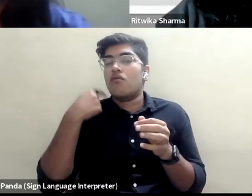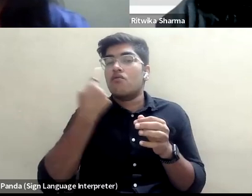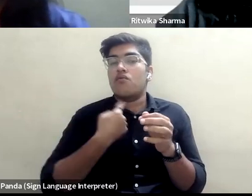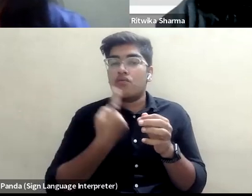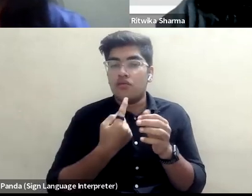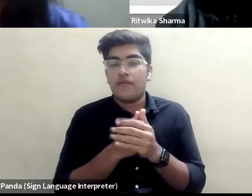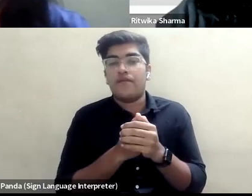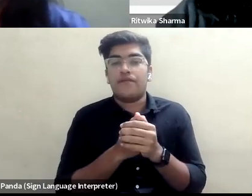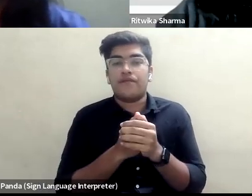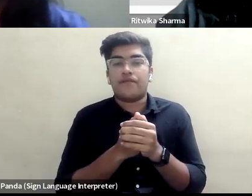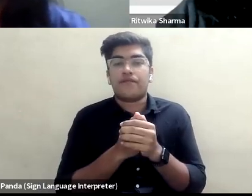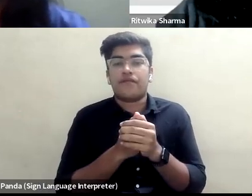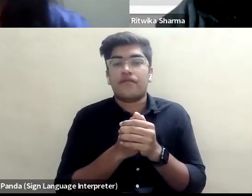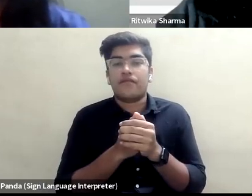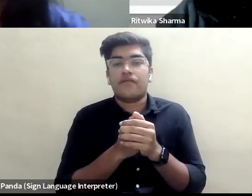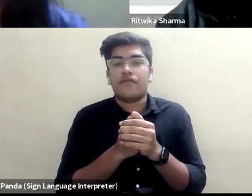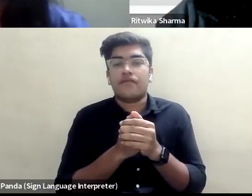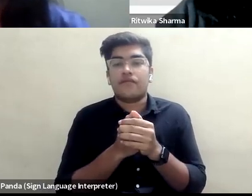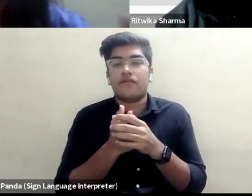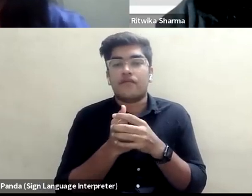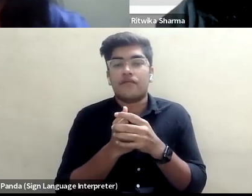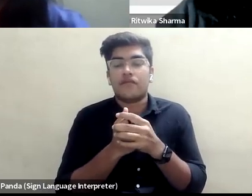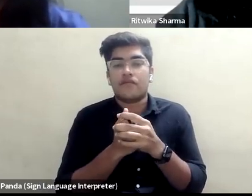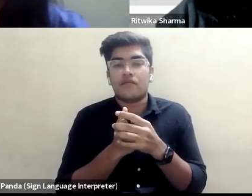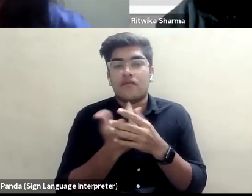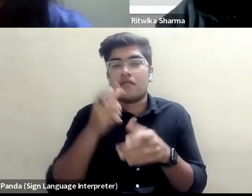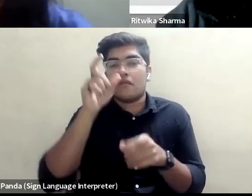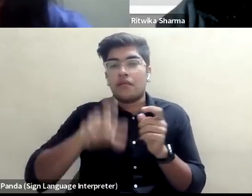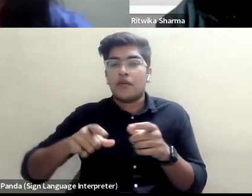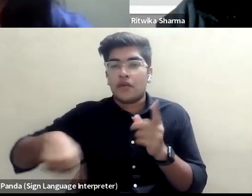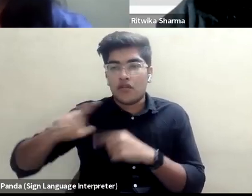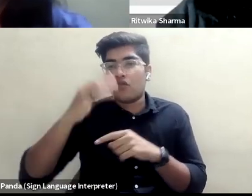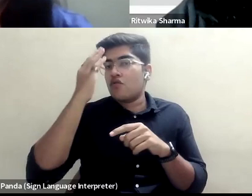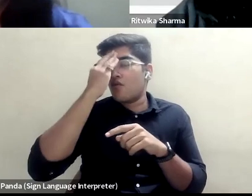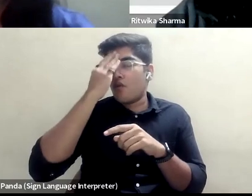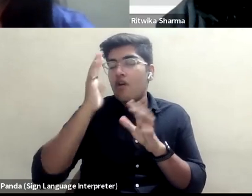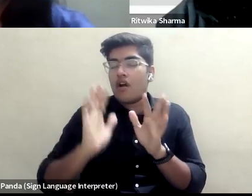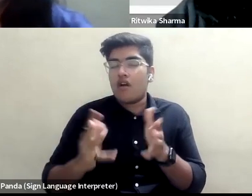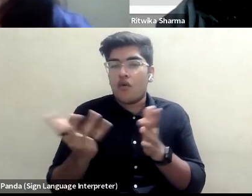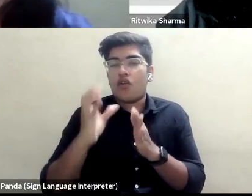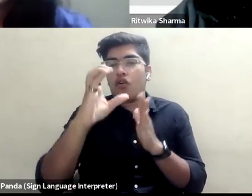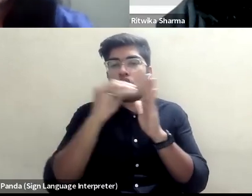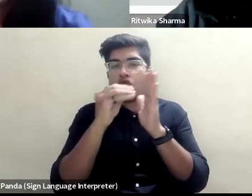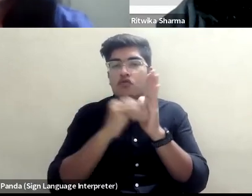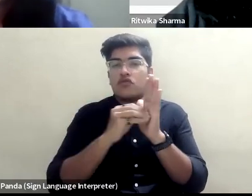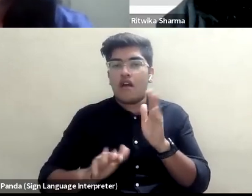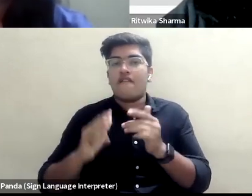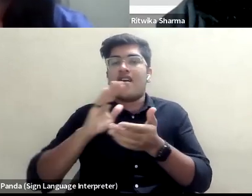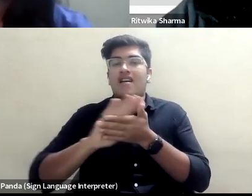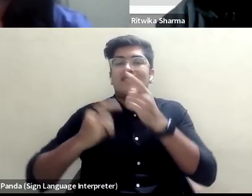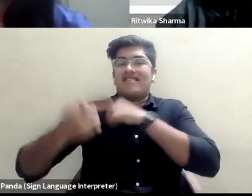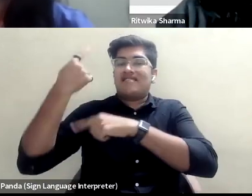the class aspect, where people know there is a constitution because of histories that